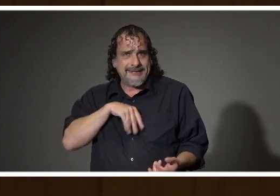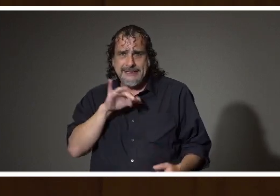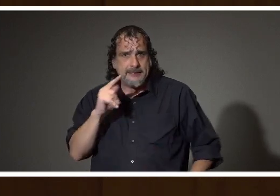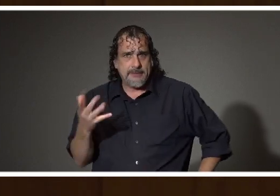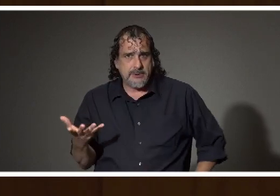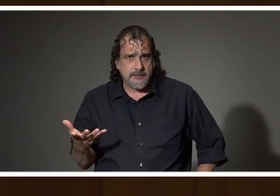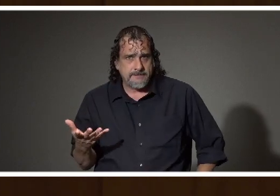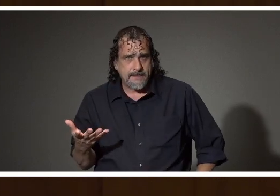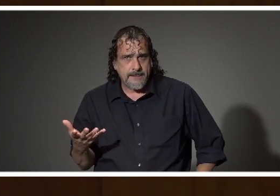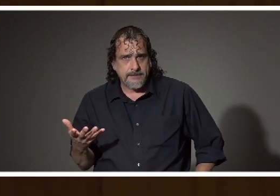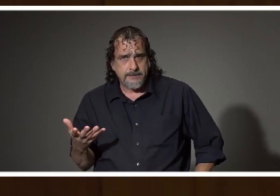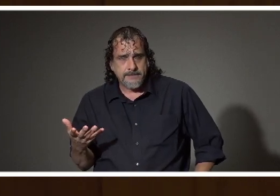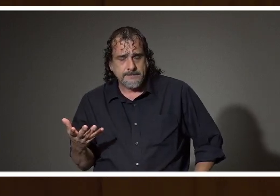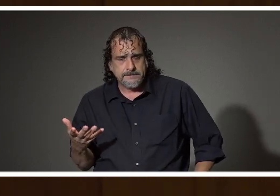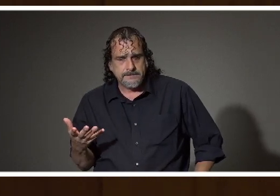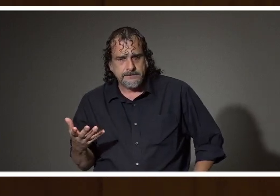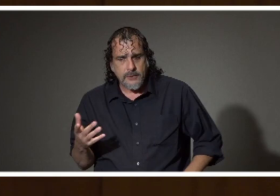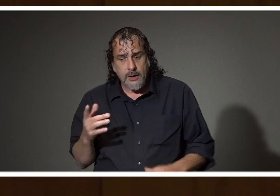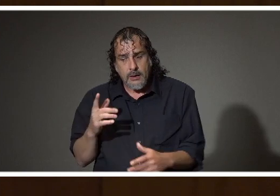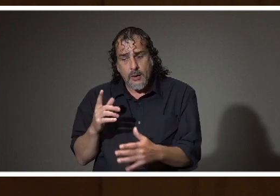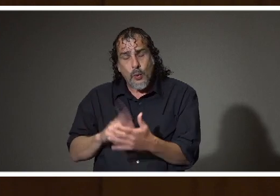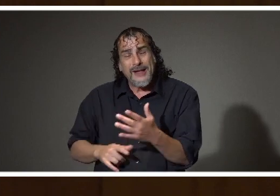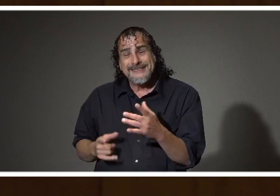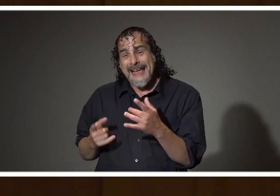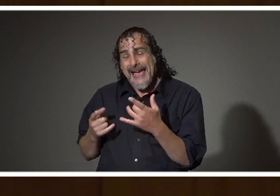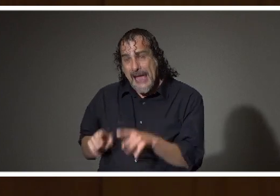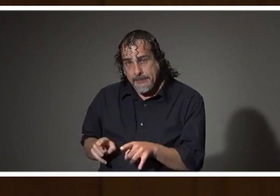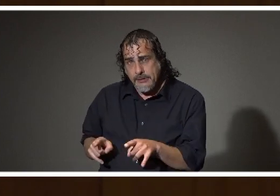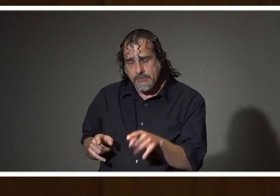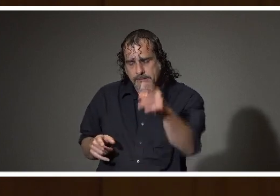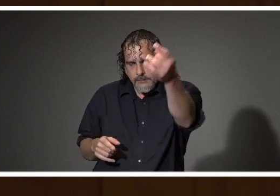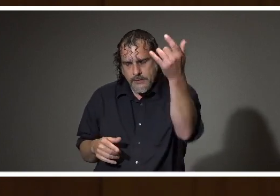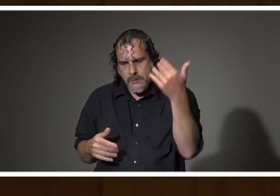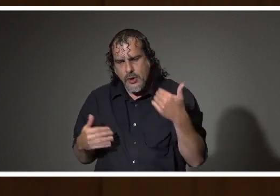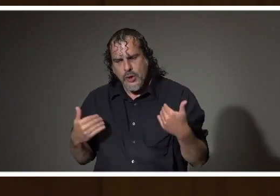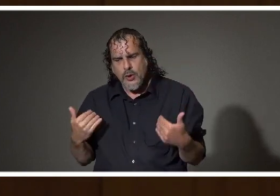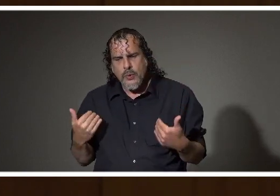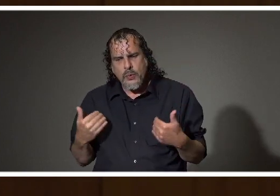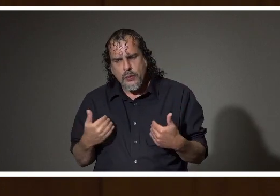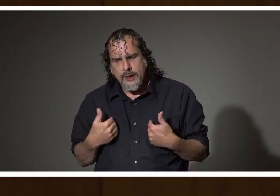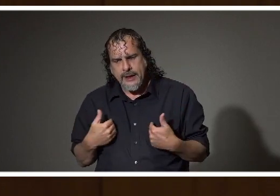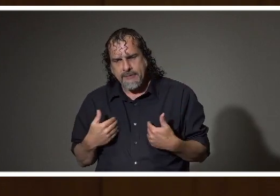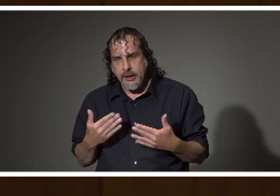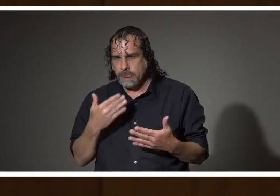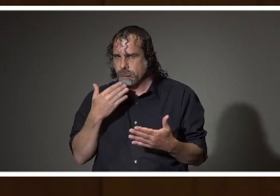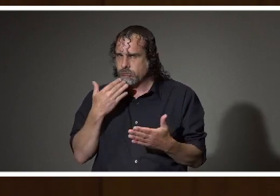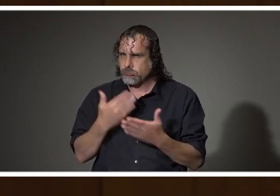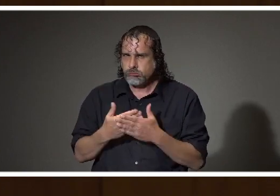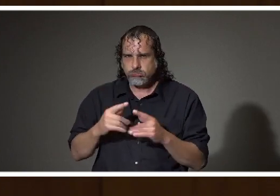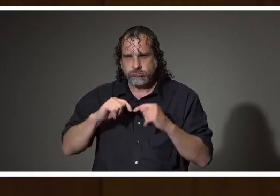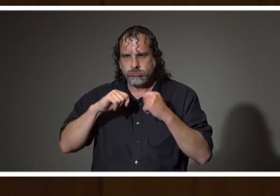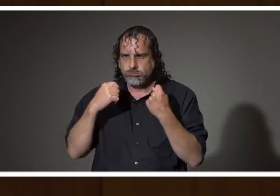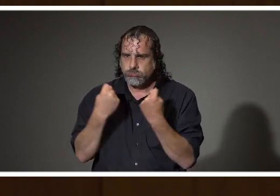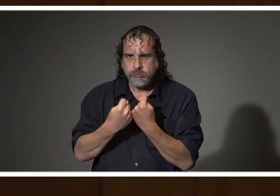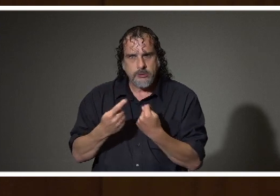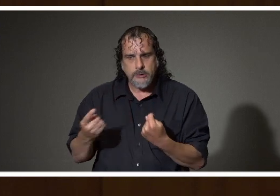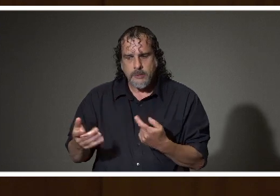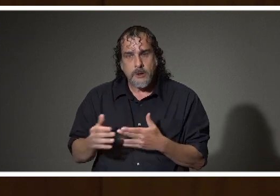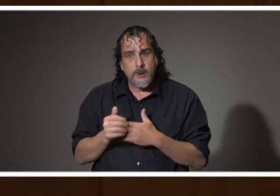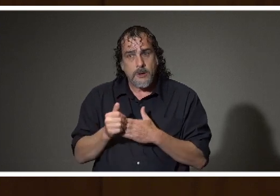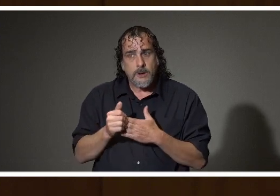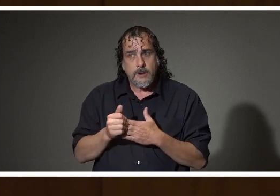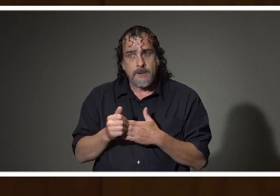far as like what's happening, we do have a fantastic team led in